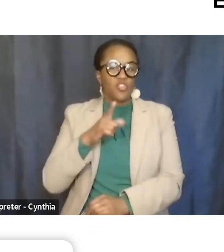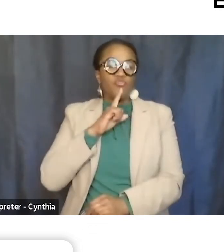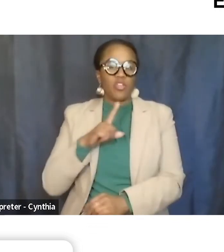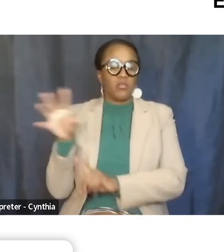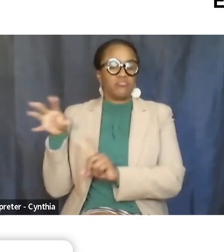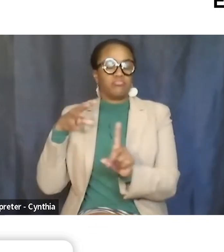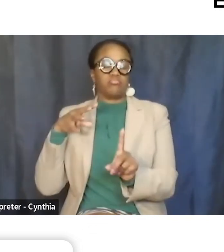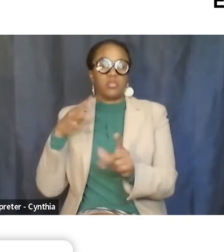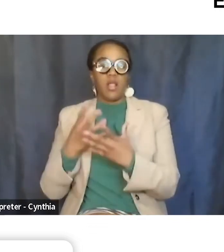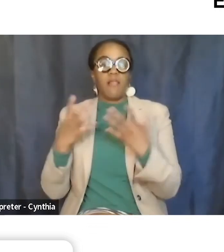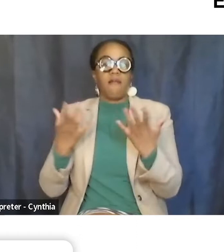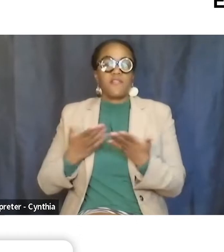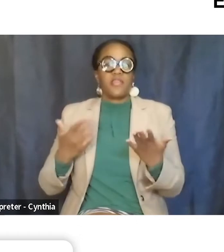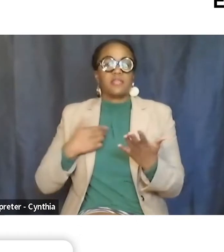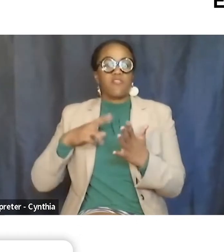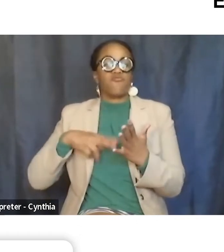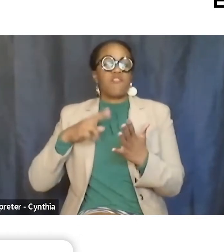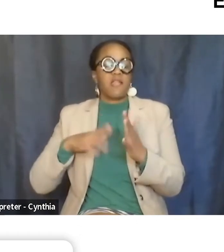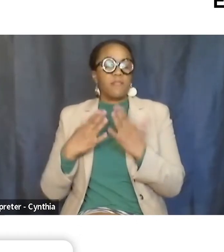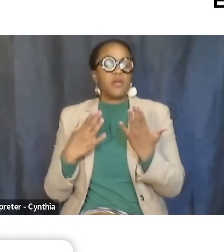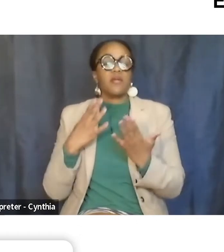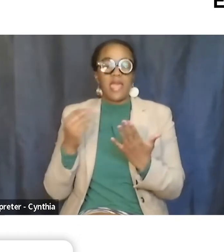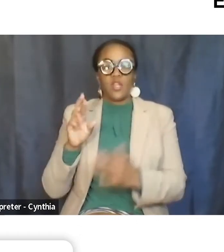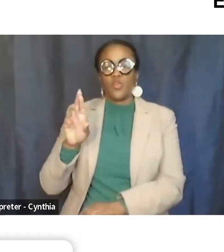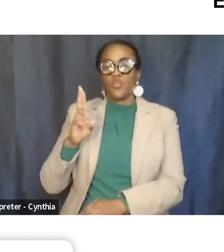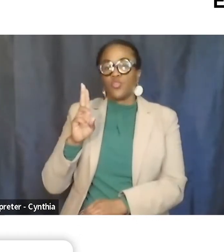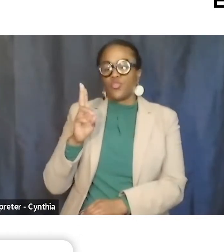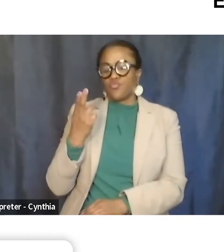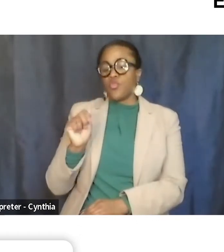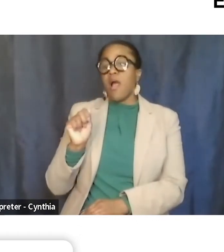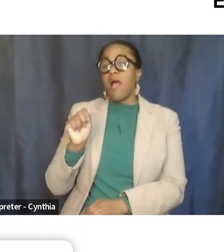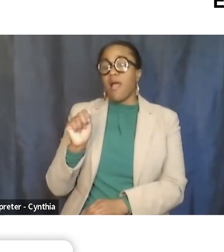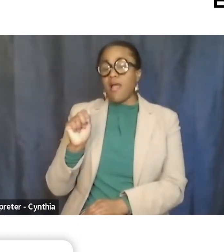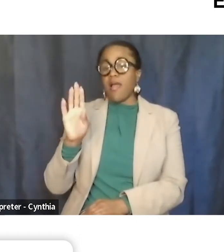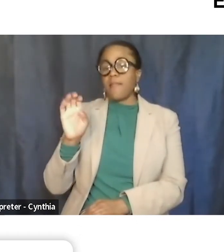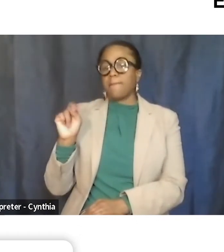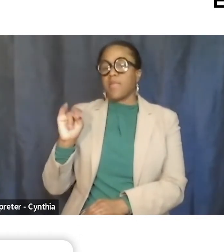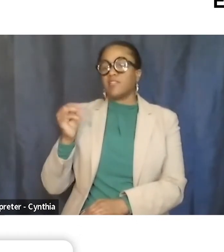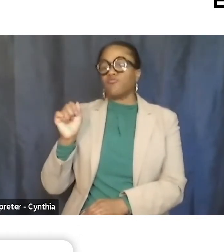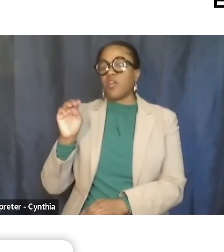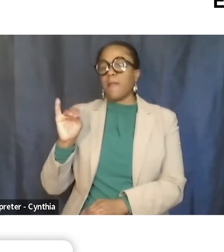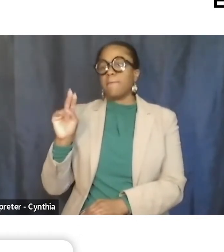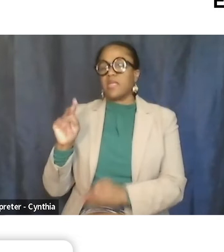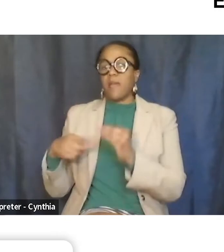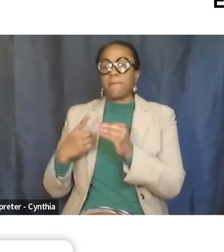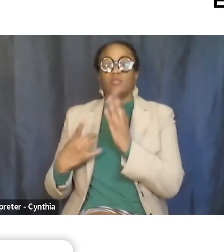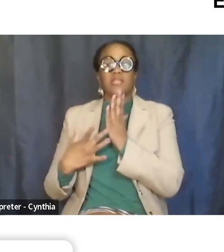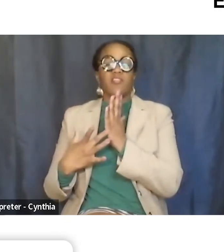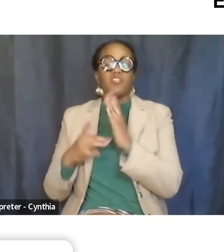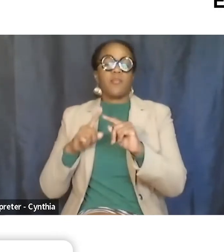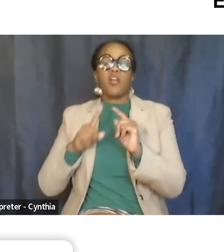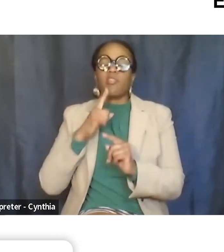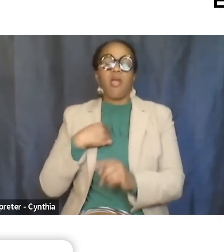the things that I read from the book and from Ruha Benjamin's Race After Technology. The thing that I always get stuck in though,